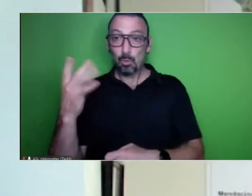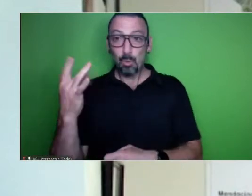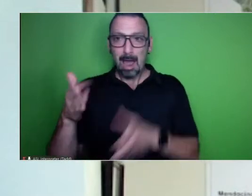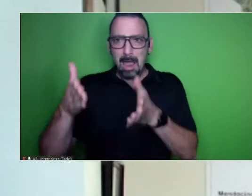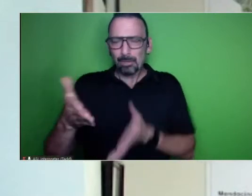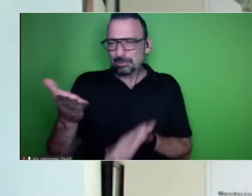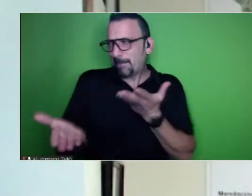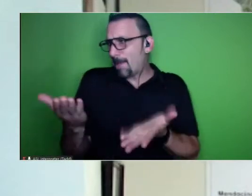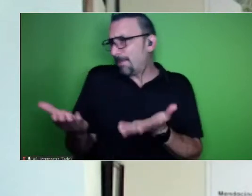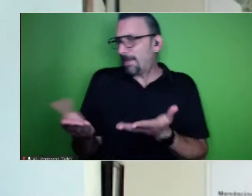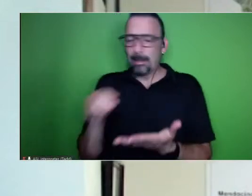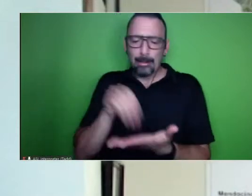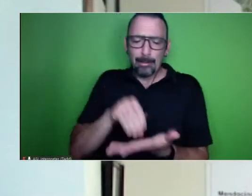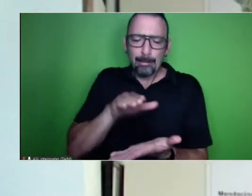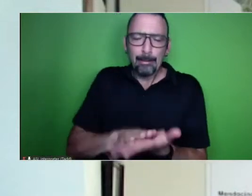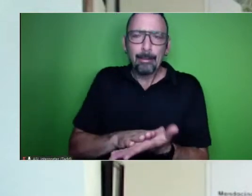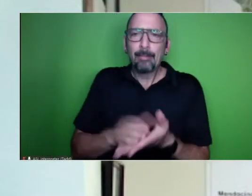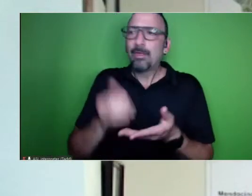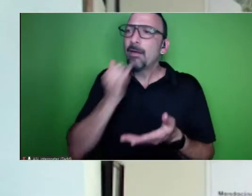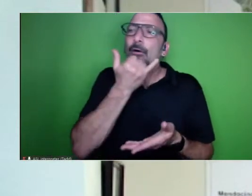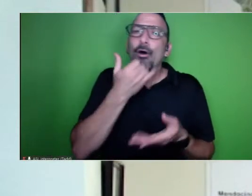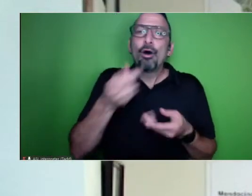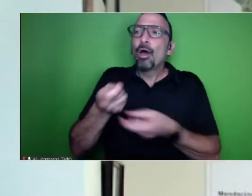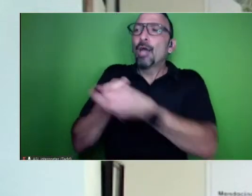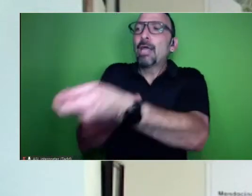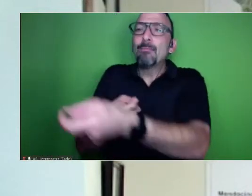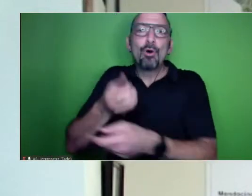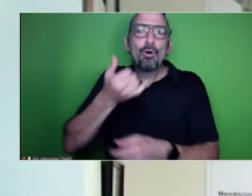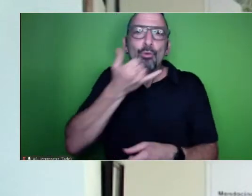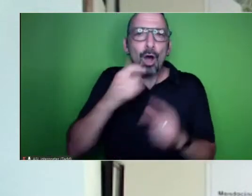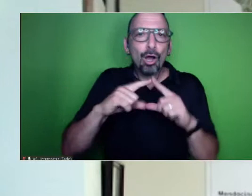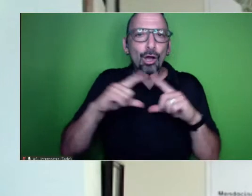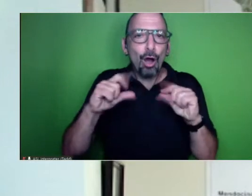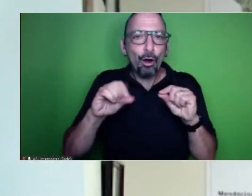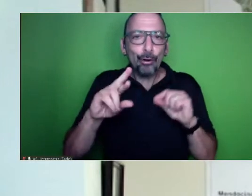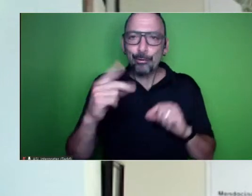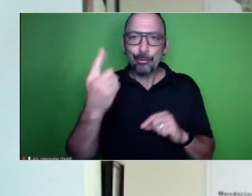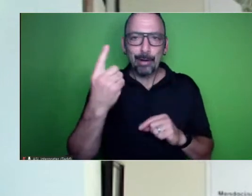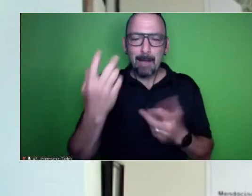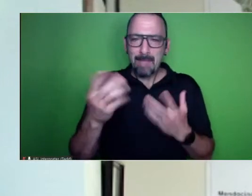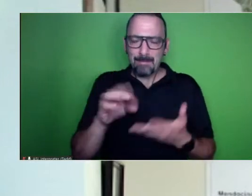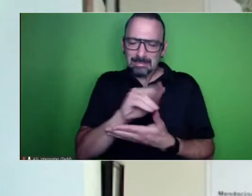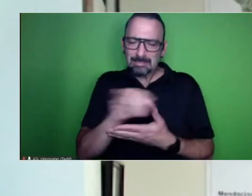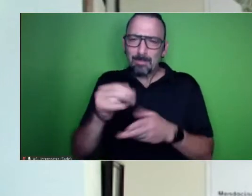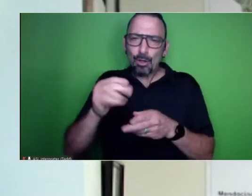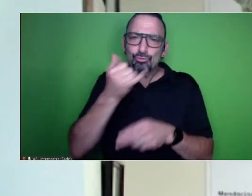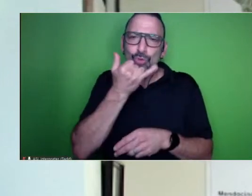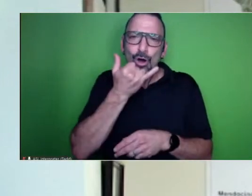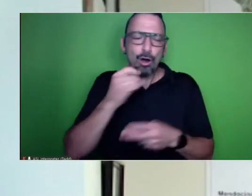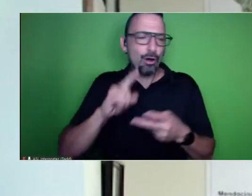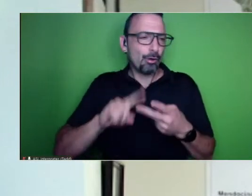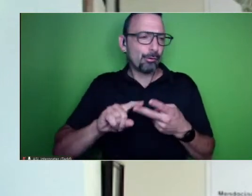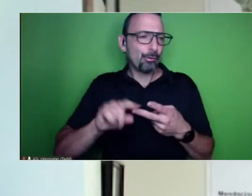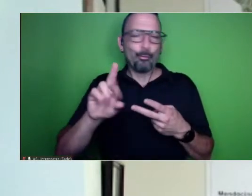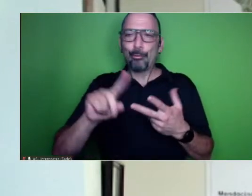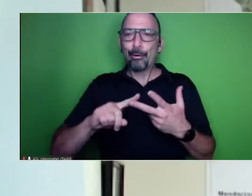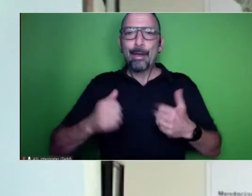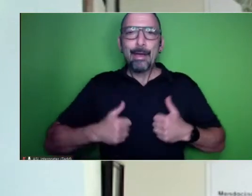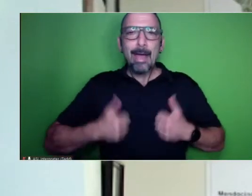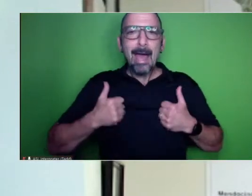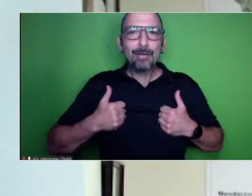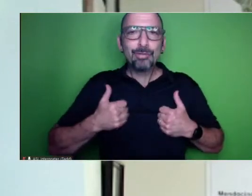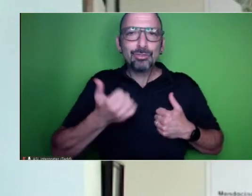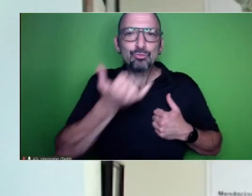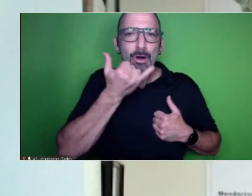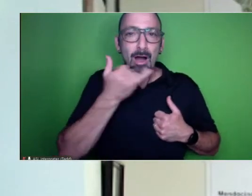card gave them another card or said something slightly different, or there was a misspelling in the name or the address. Those records don't